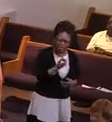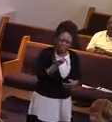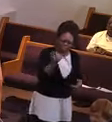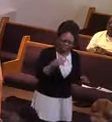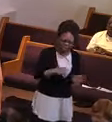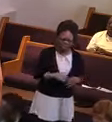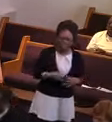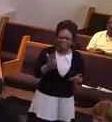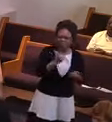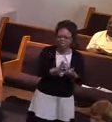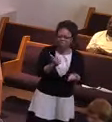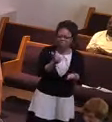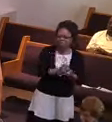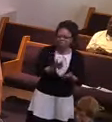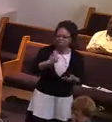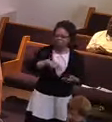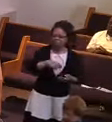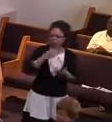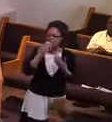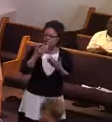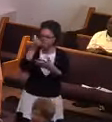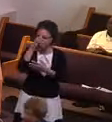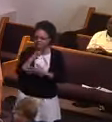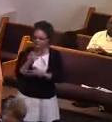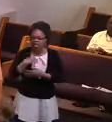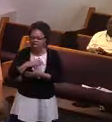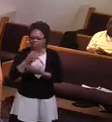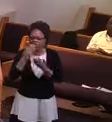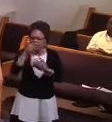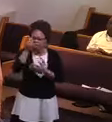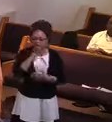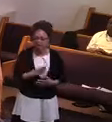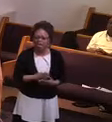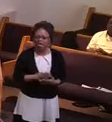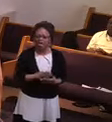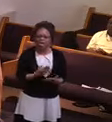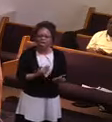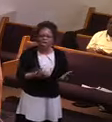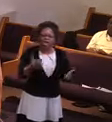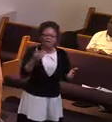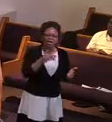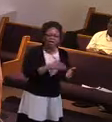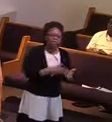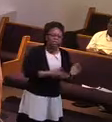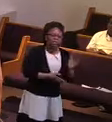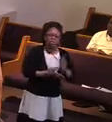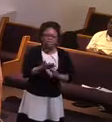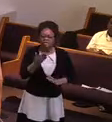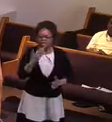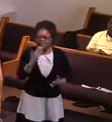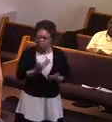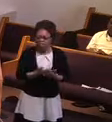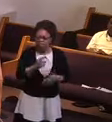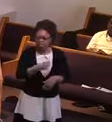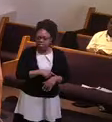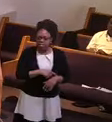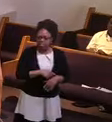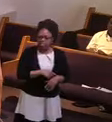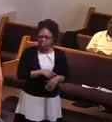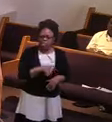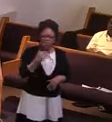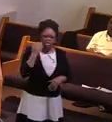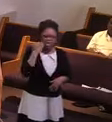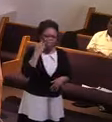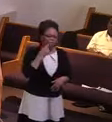Amen. Amen. We thank God. We thank God. Now this time again, we're getting on a good time. I will say better, but it